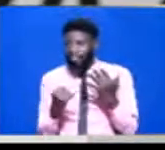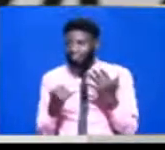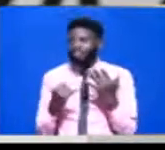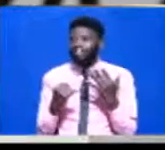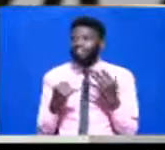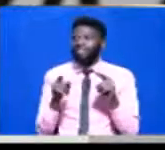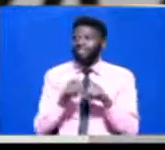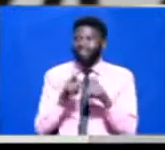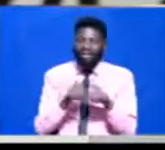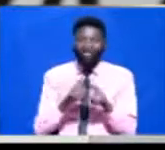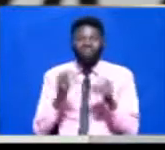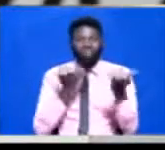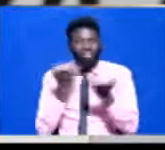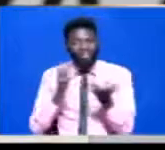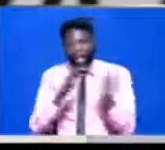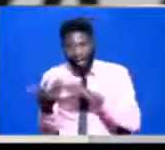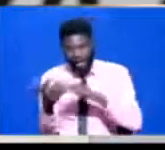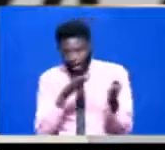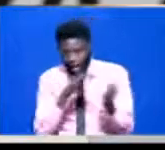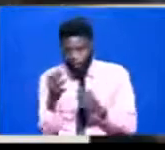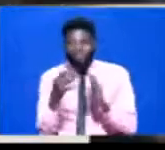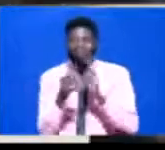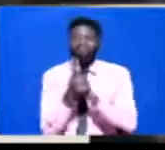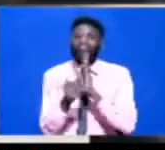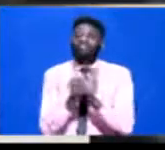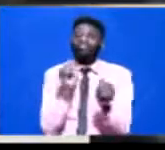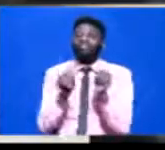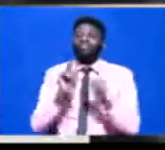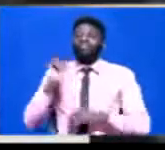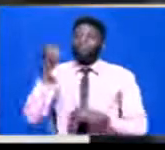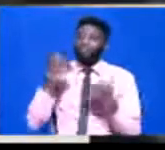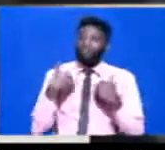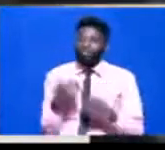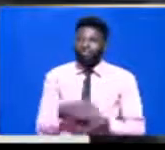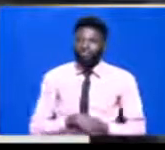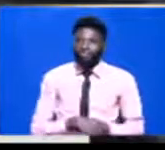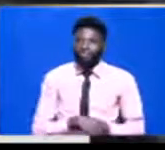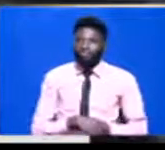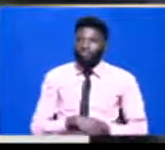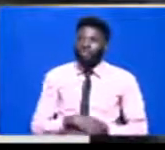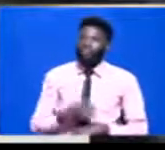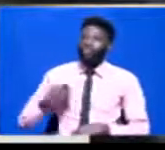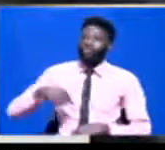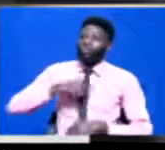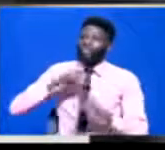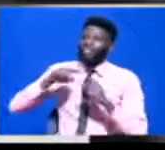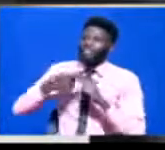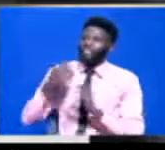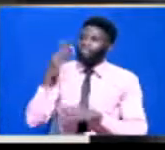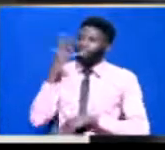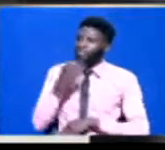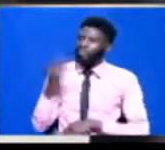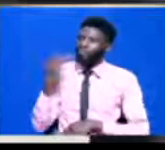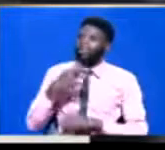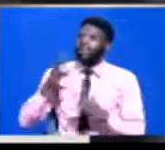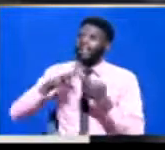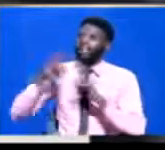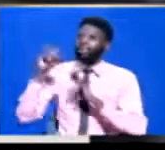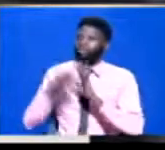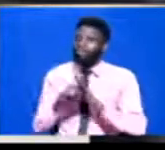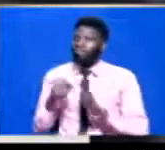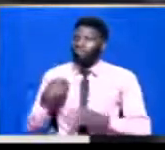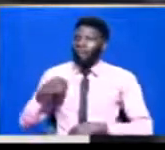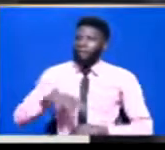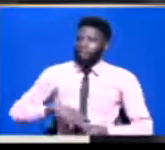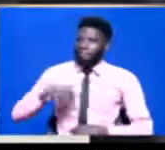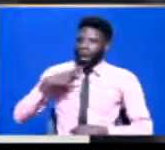entrepreneurial spirit, the creative talent that exists in Kenya. This is a start of a beautiful relationship, and I'm proud to say